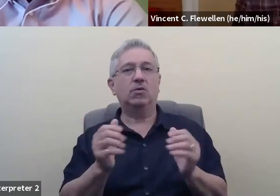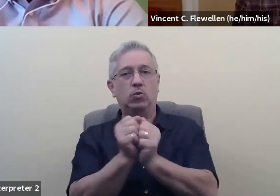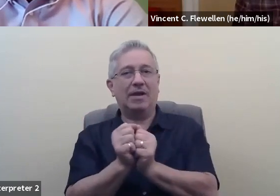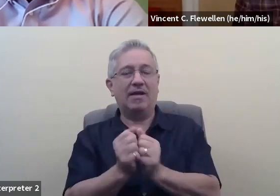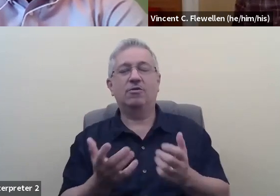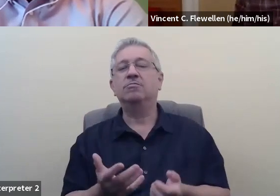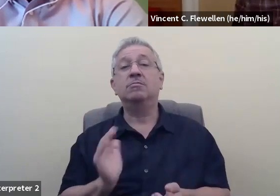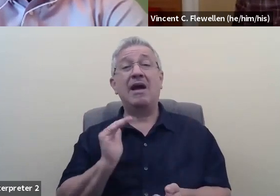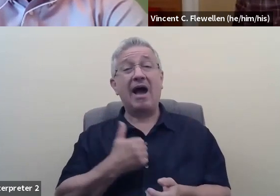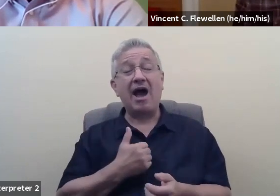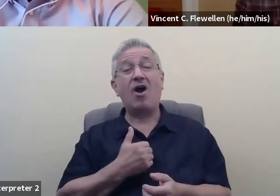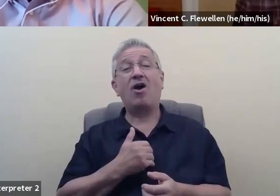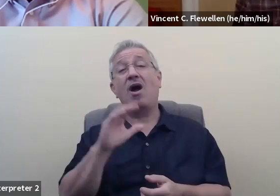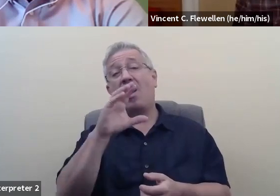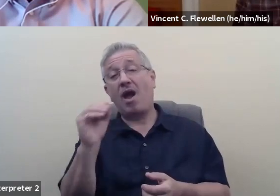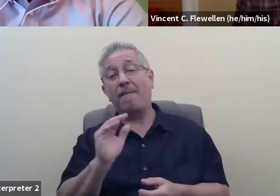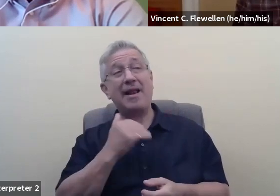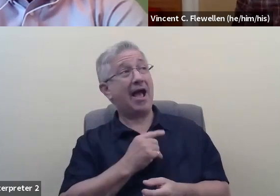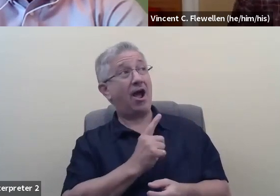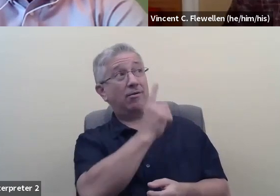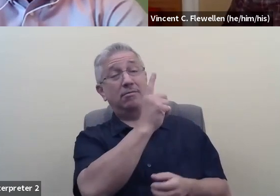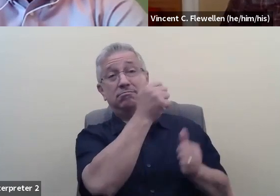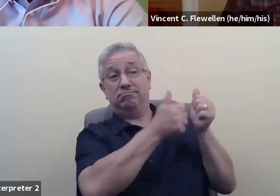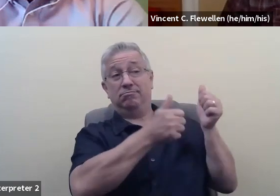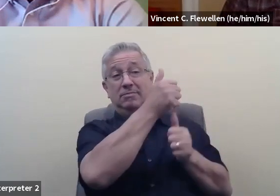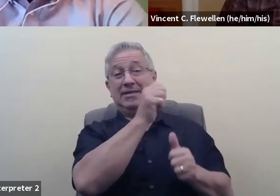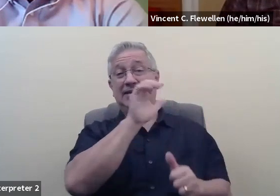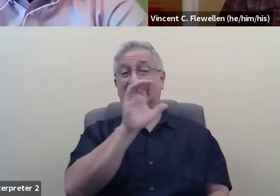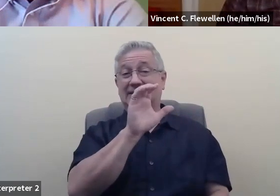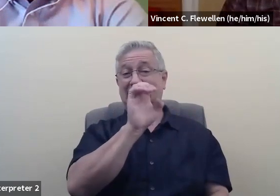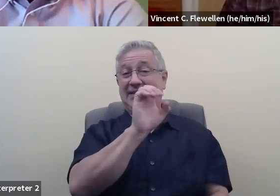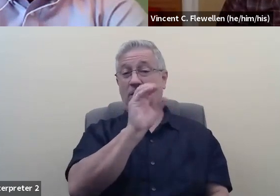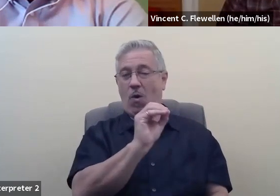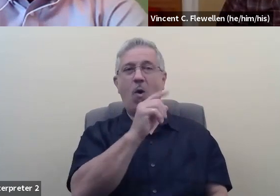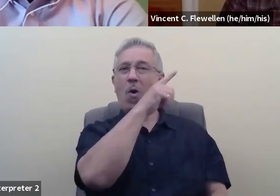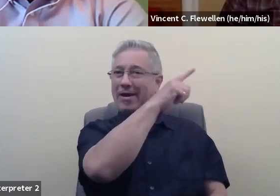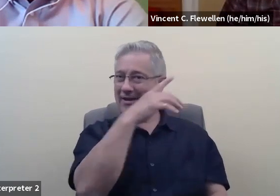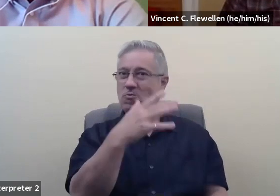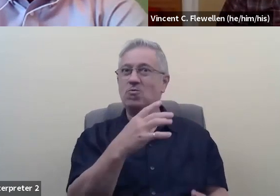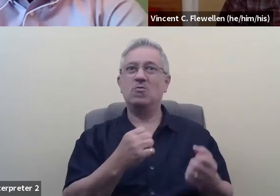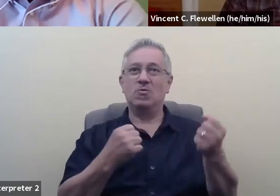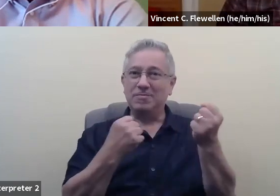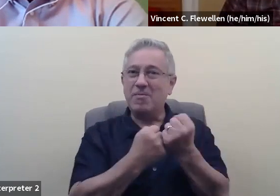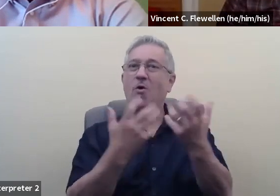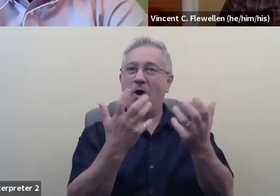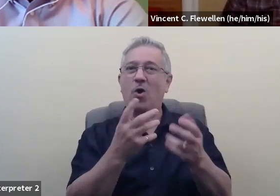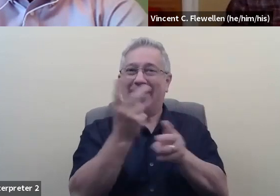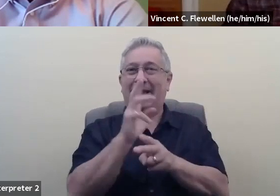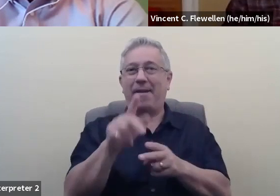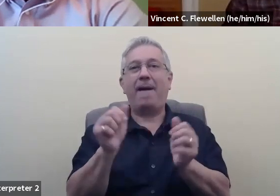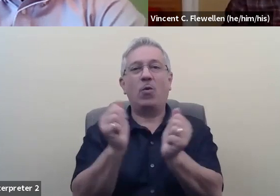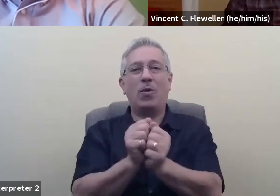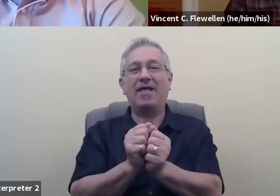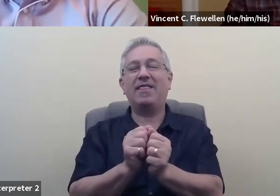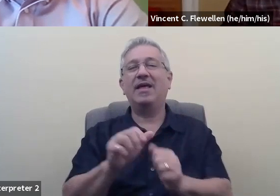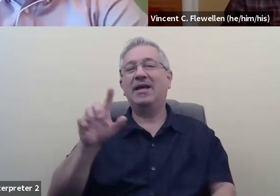our CEO, he says that at our town halls, and he is a big champion of the diversity and inclusion space and understands the